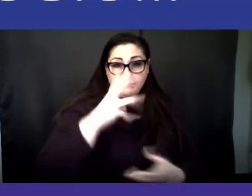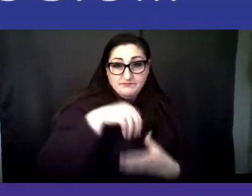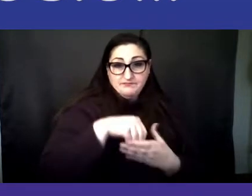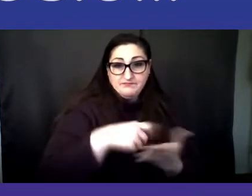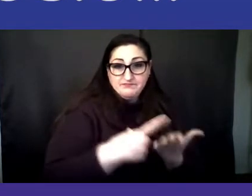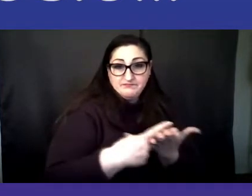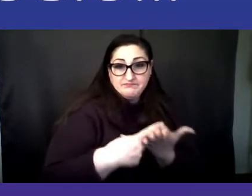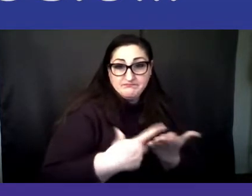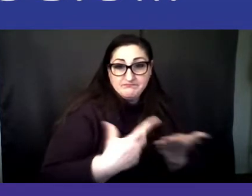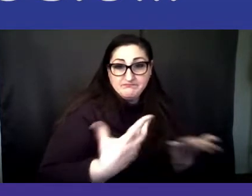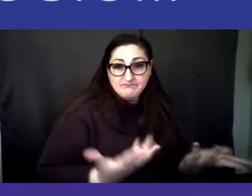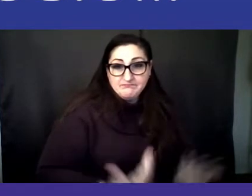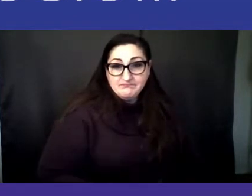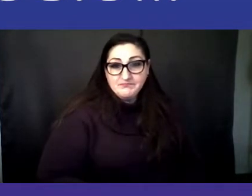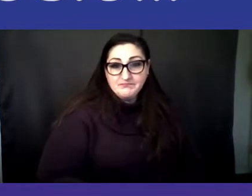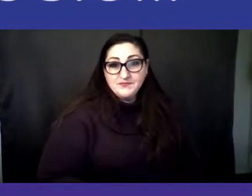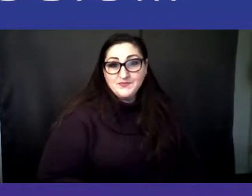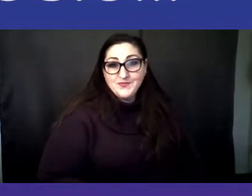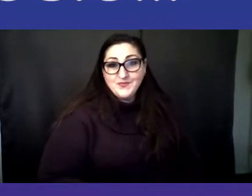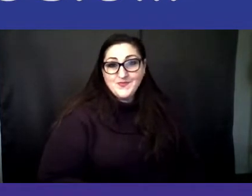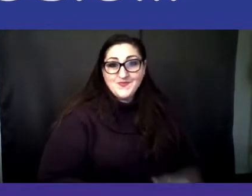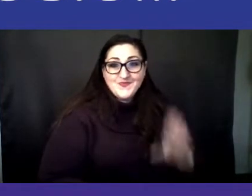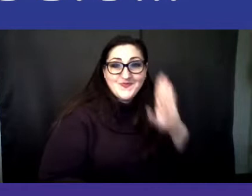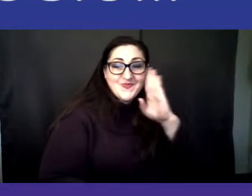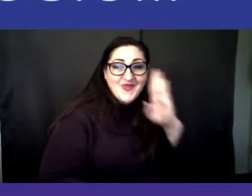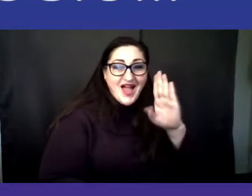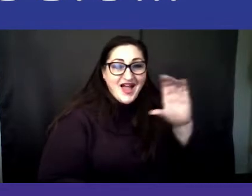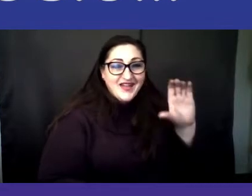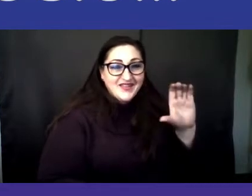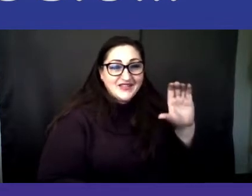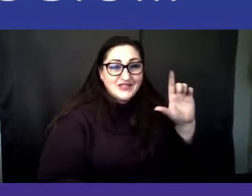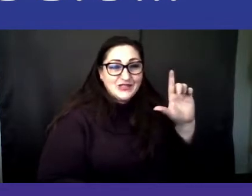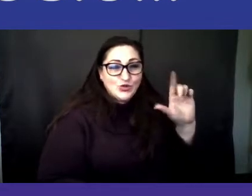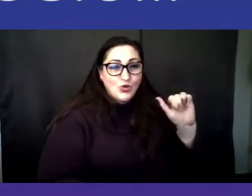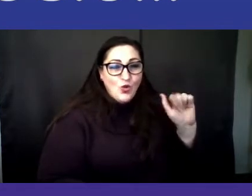So, hi, this is Claudia.